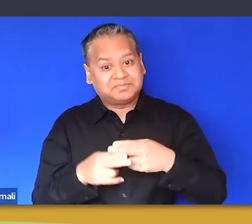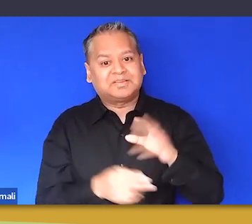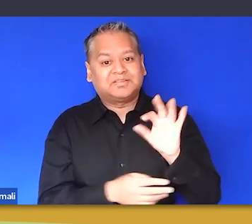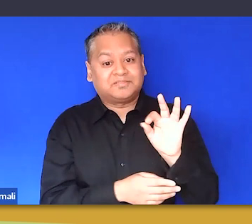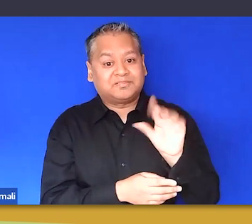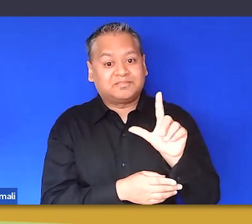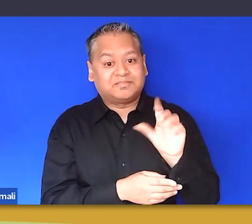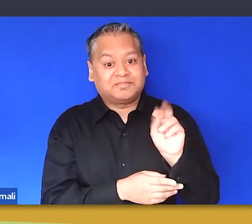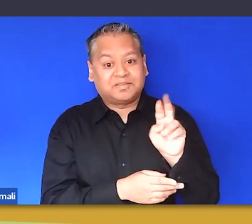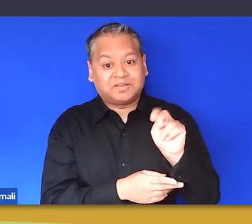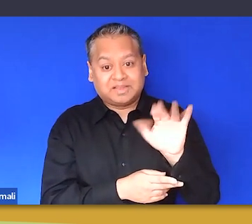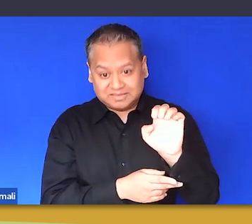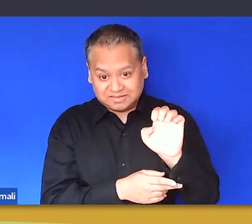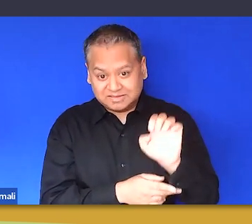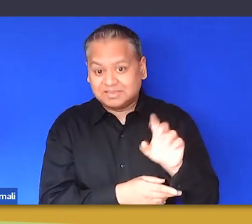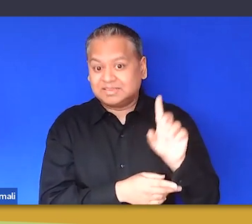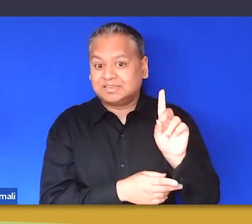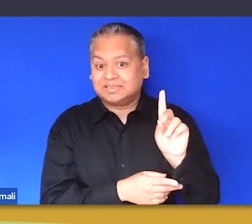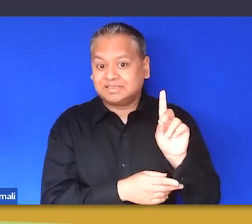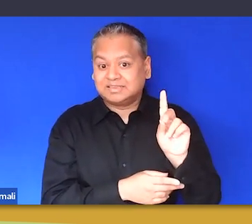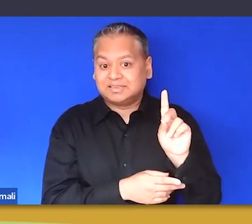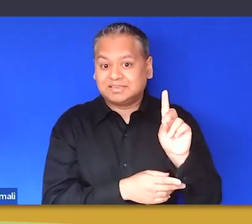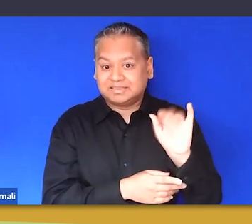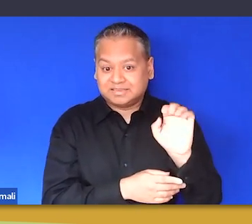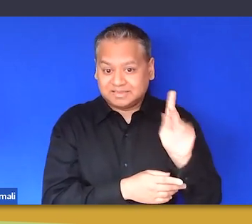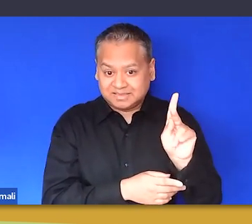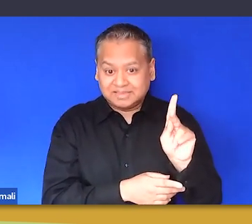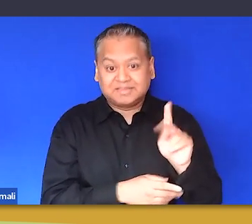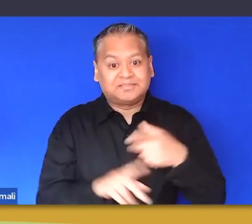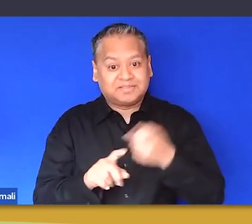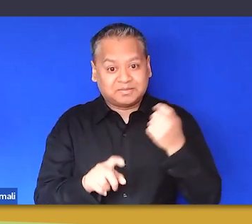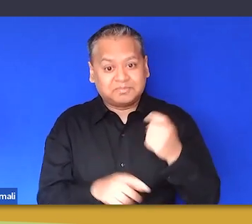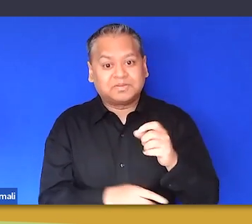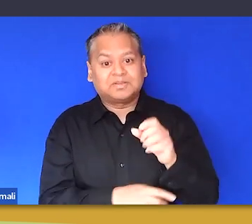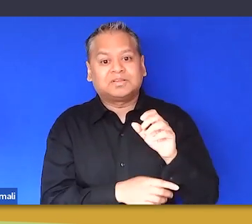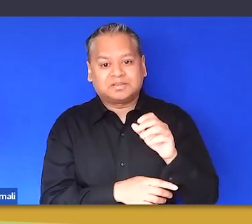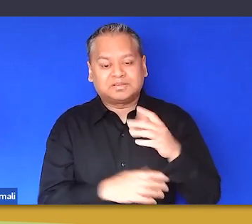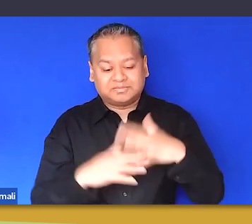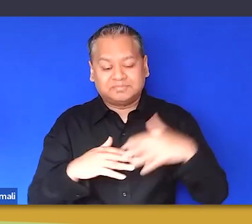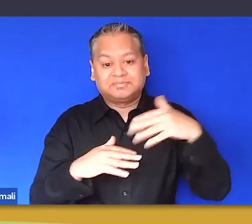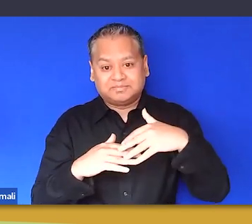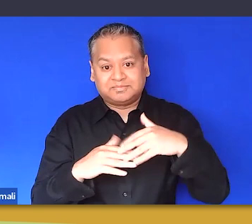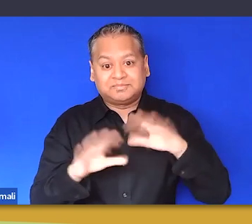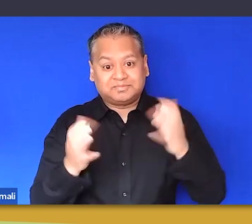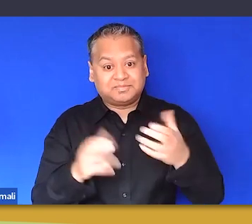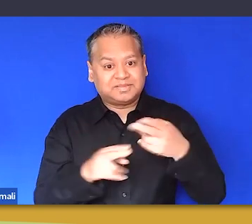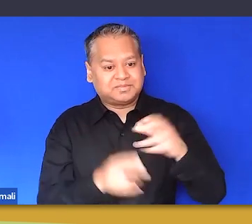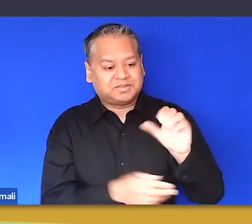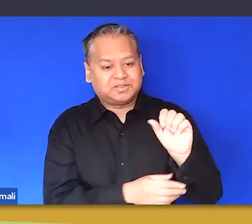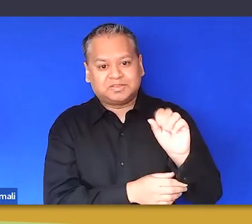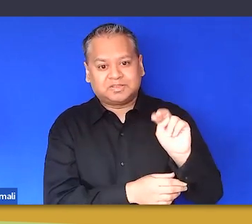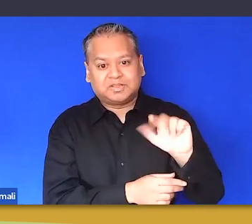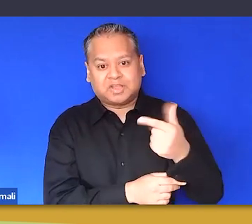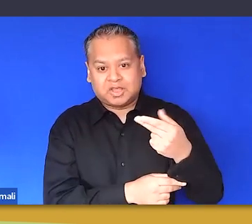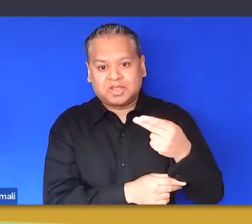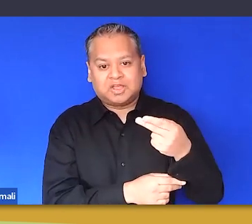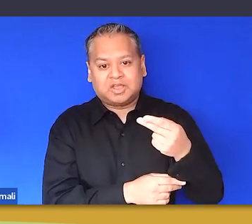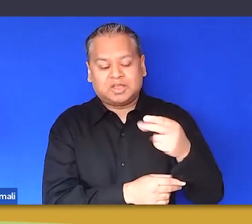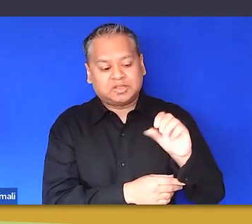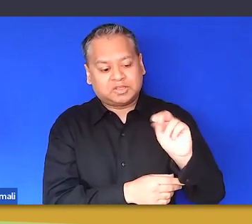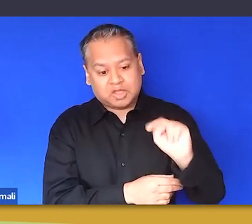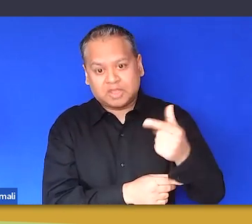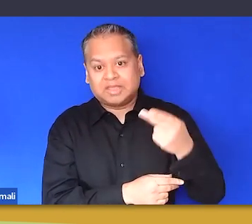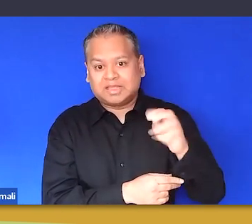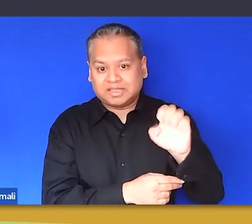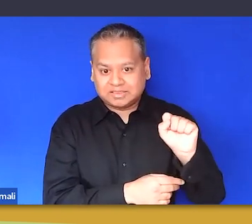Songhees First Nations and been doing territorial welcomes proudly for over 9 years. And it's